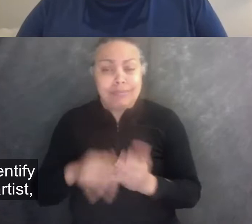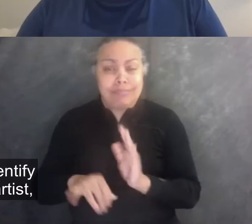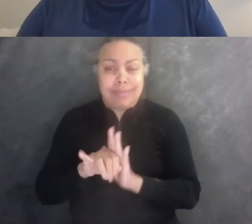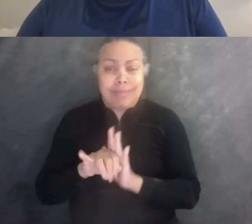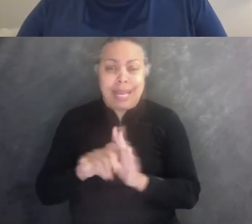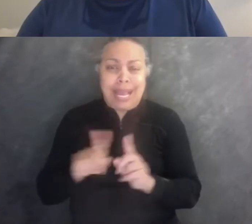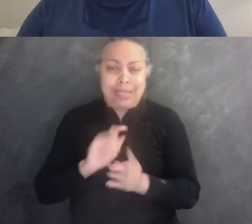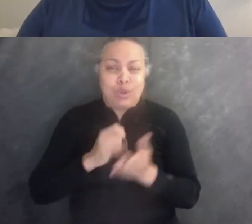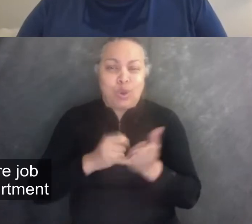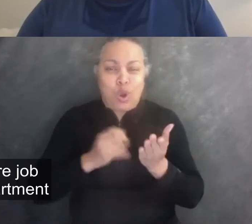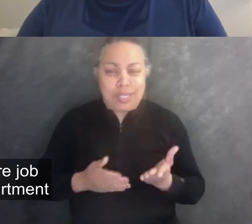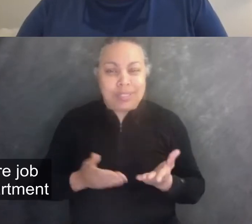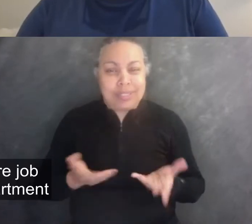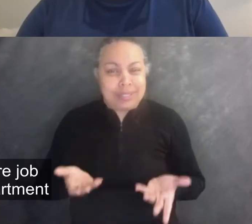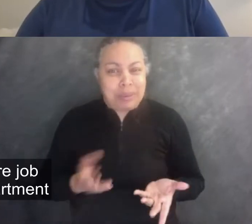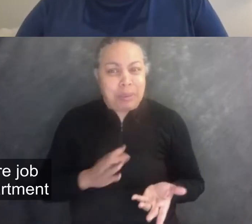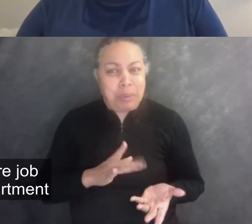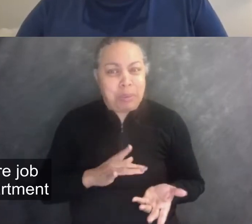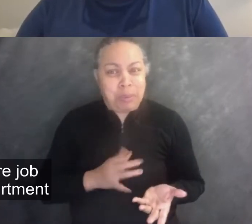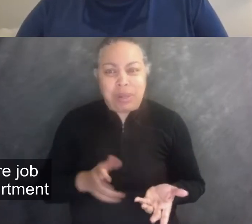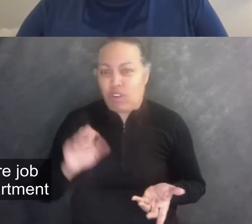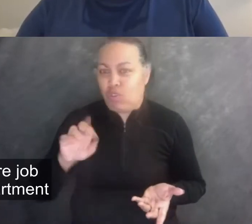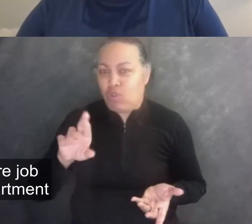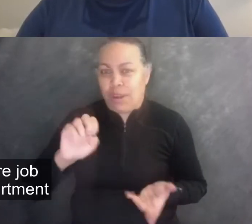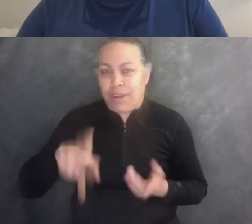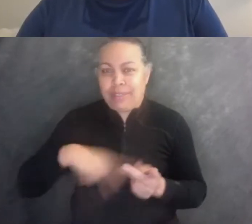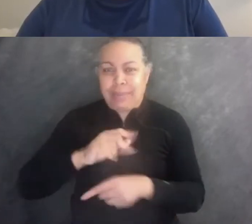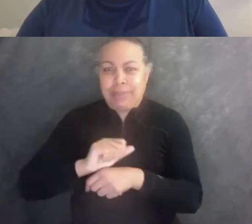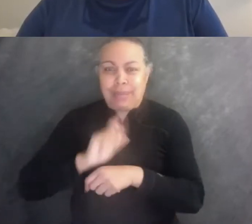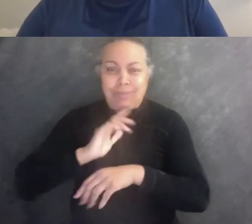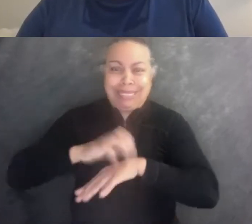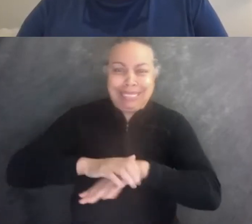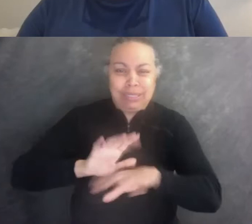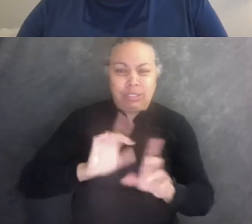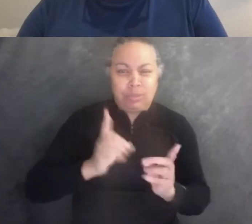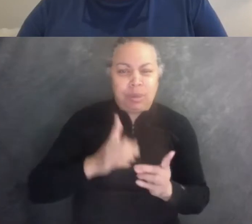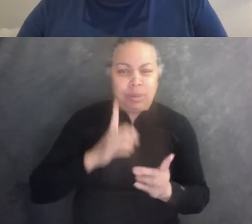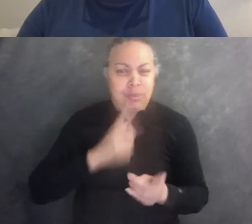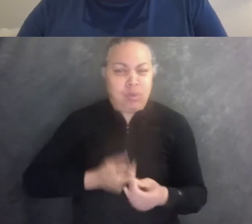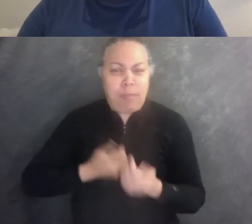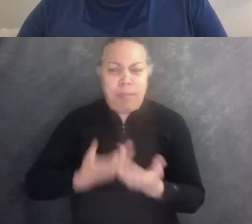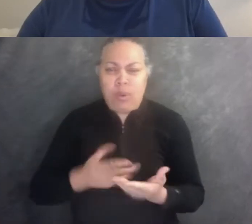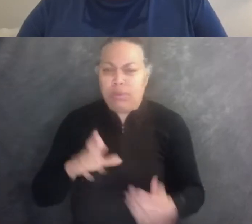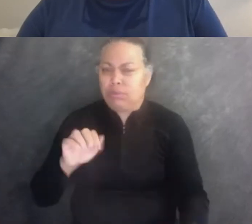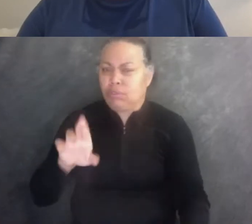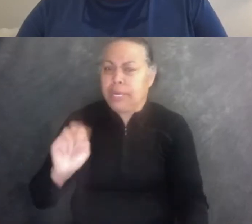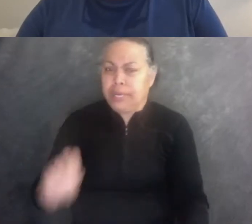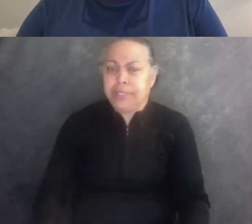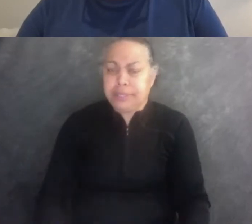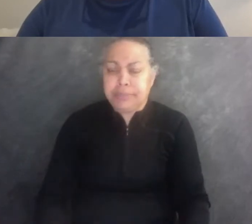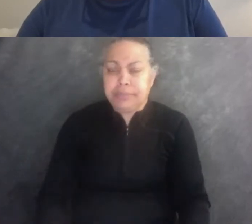artist. It's a very, very rare job in an English department for a poet. Mm-hmm.